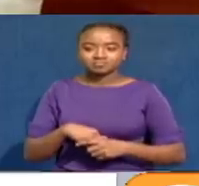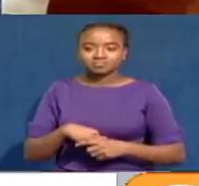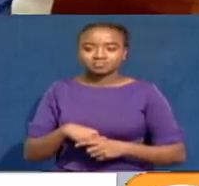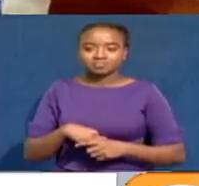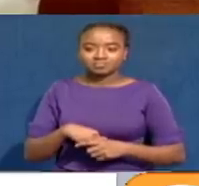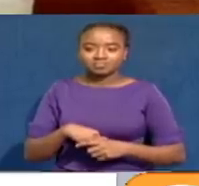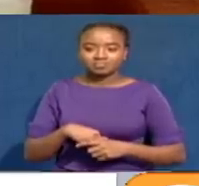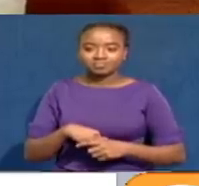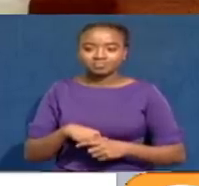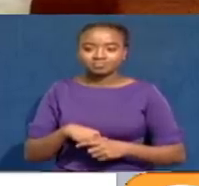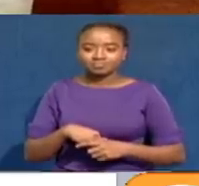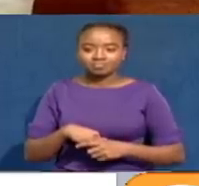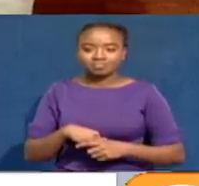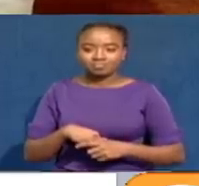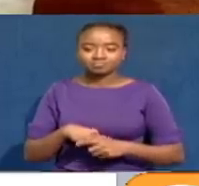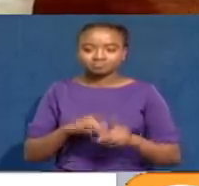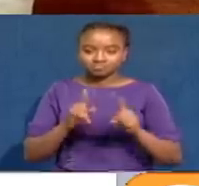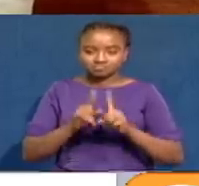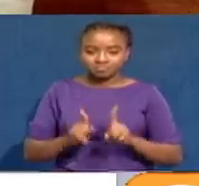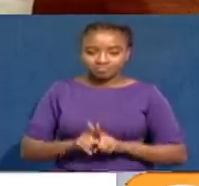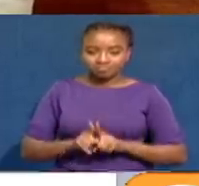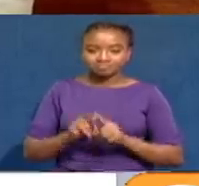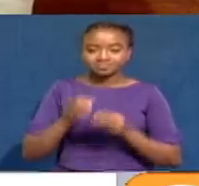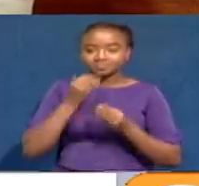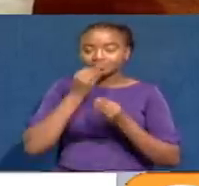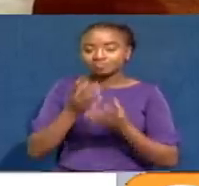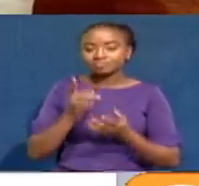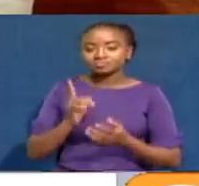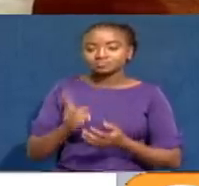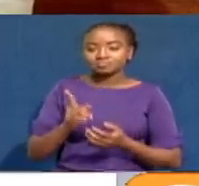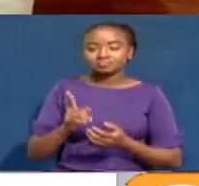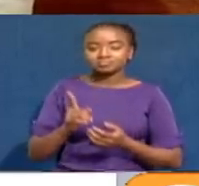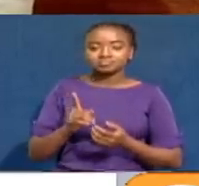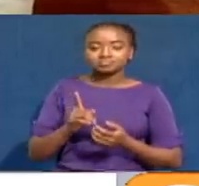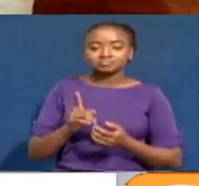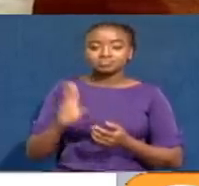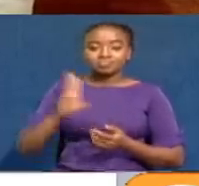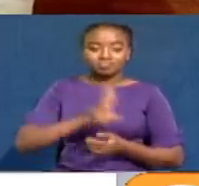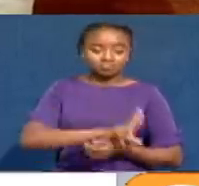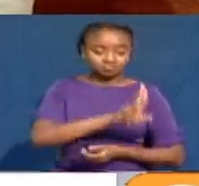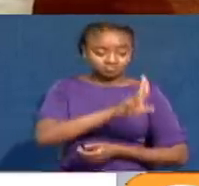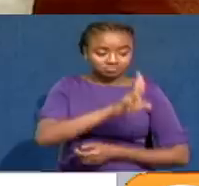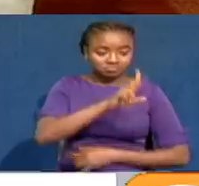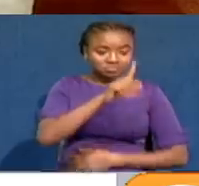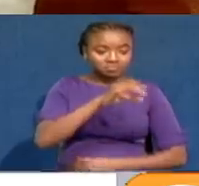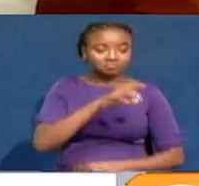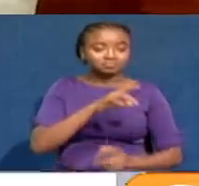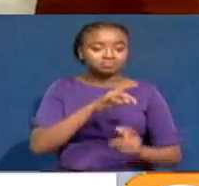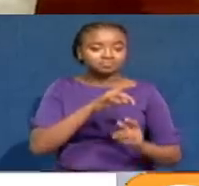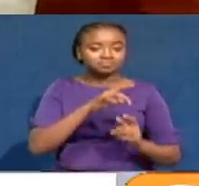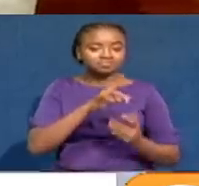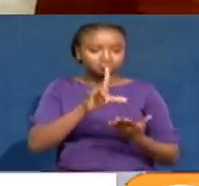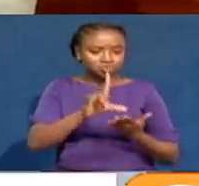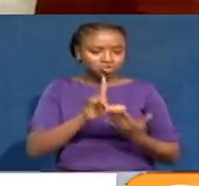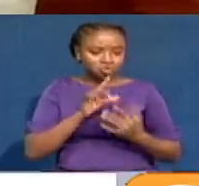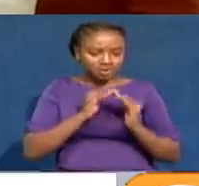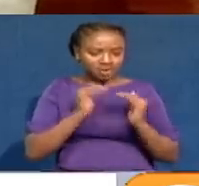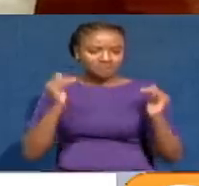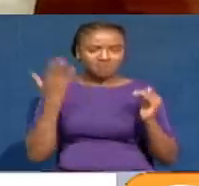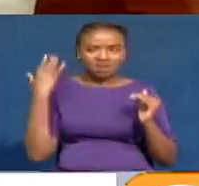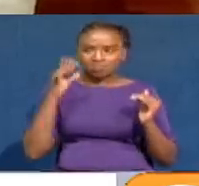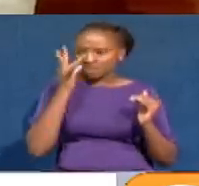time. If you go to the same data, President Uhuru Kenyatta got this government when our debt,